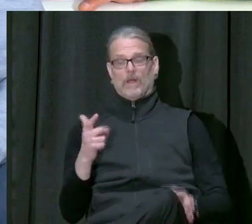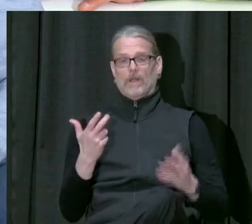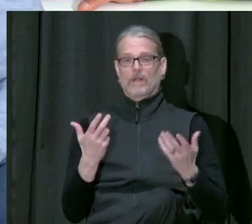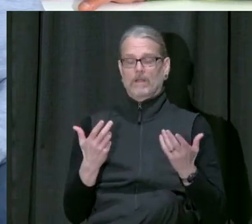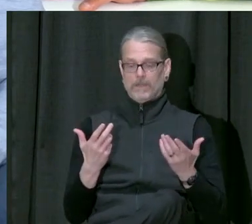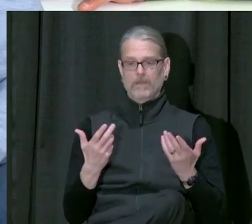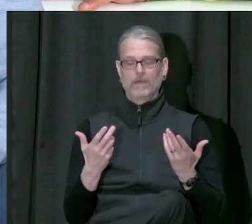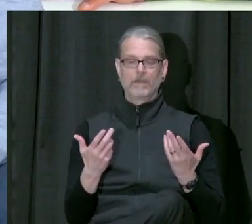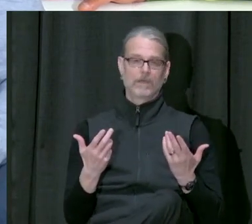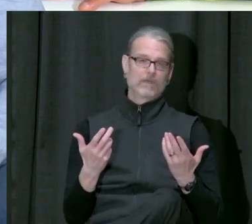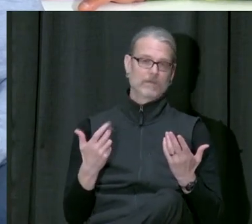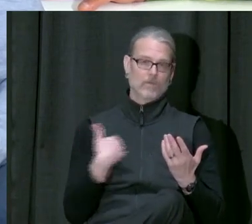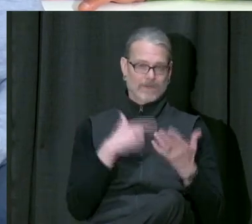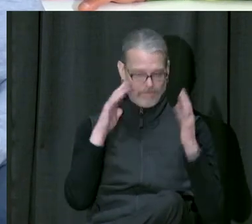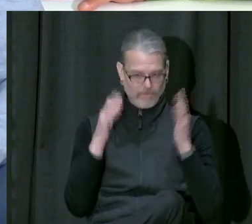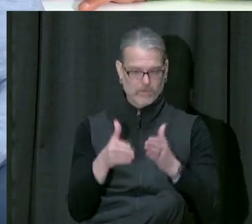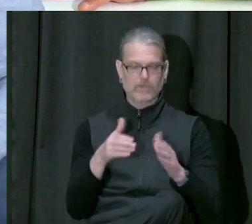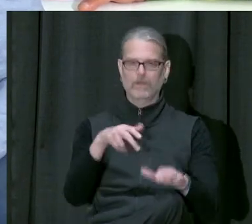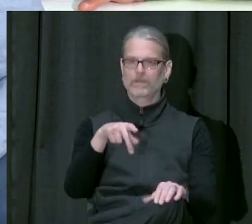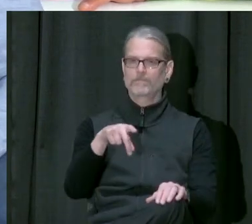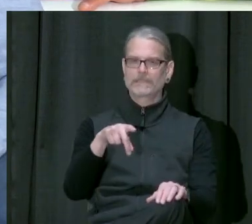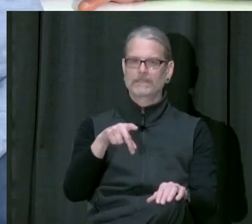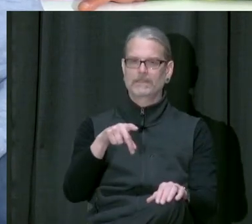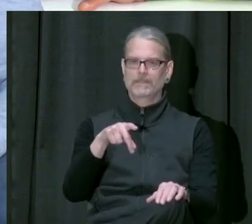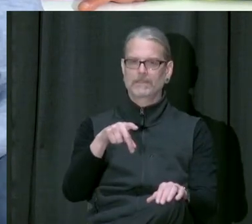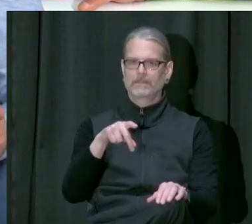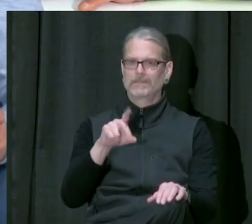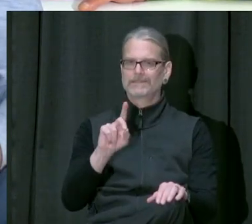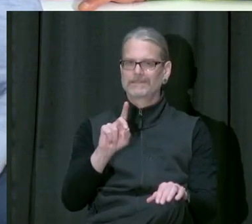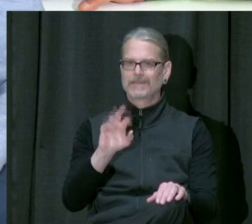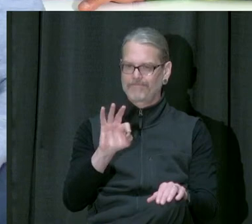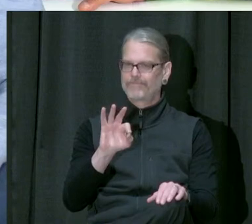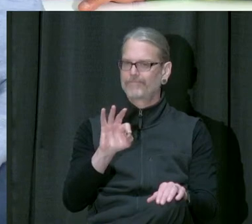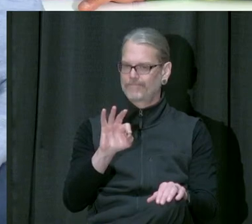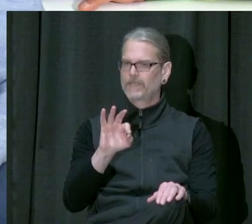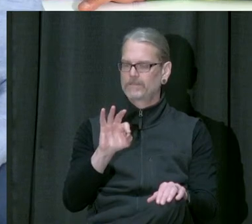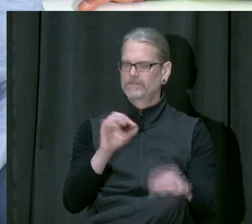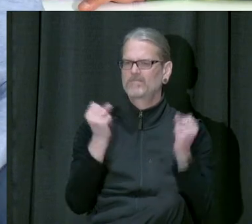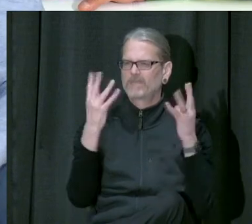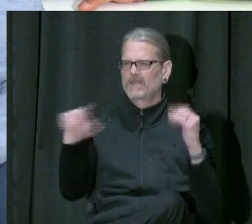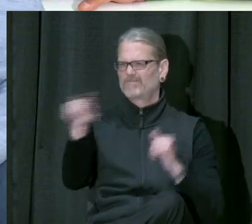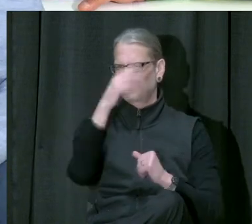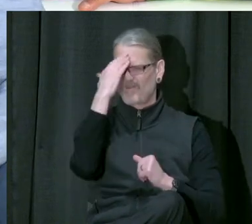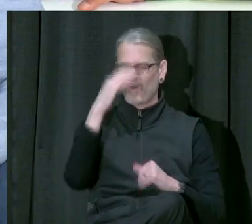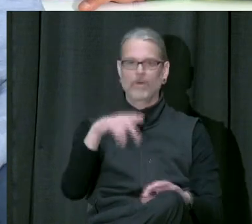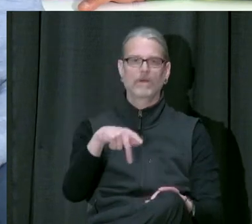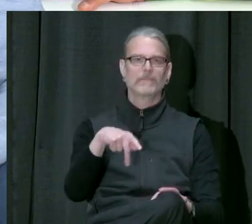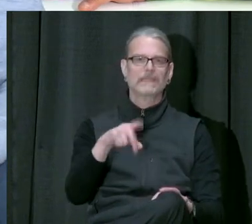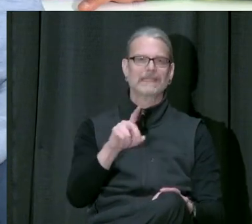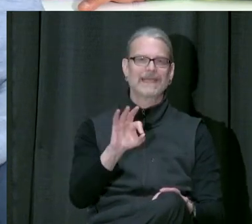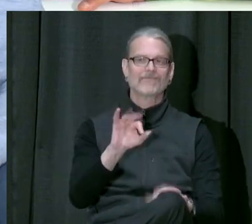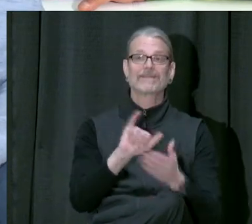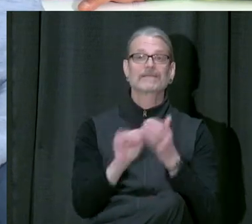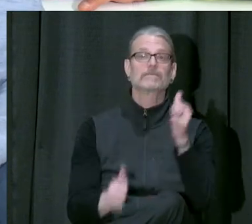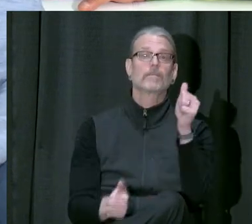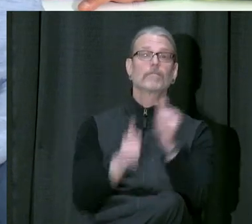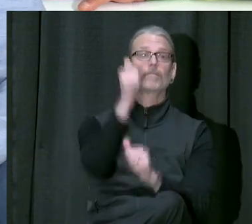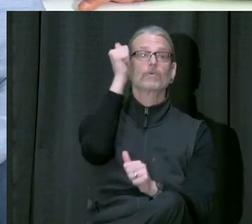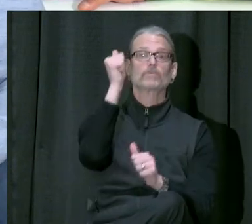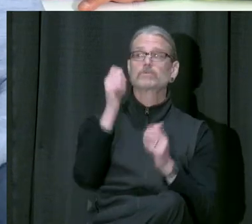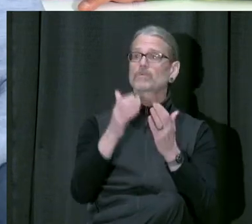focus is on the PDF format, right? So as many of us know, the PDF format is the most